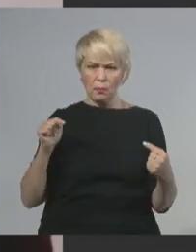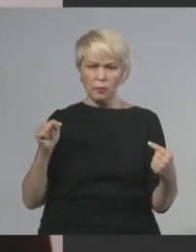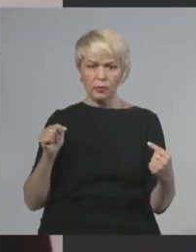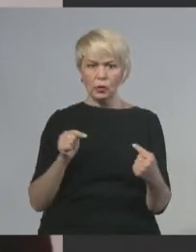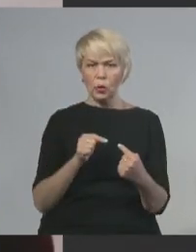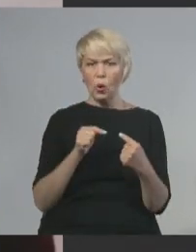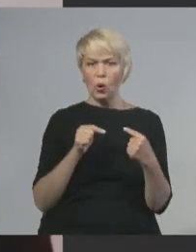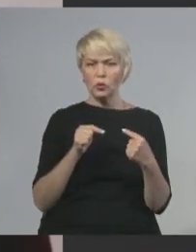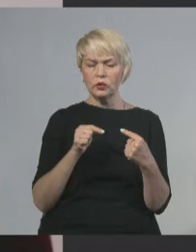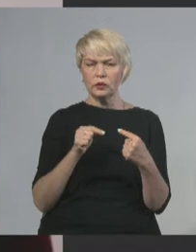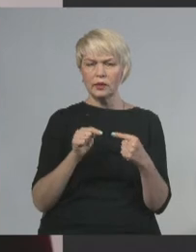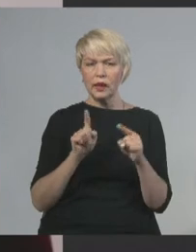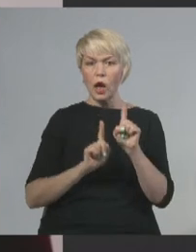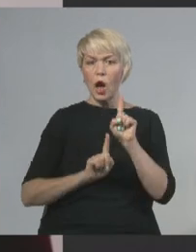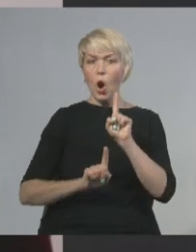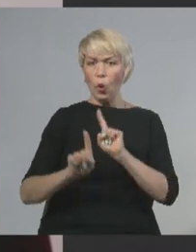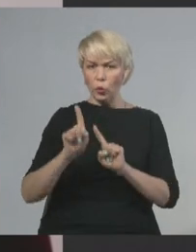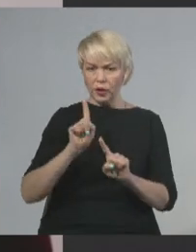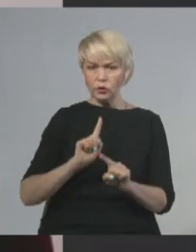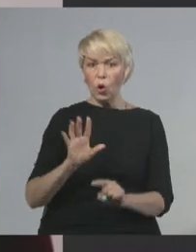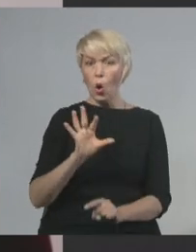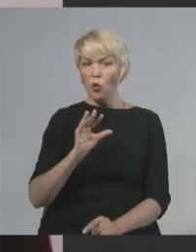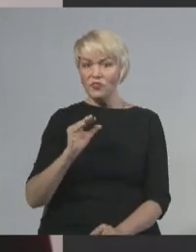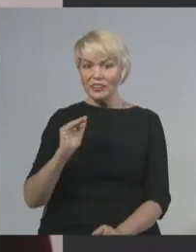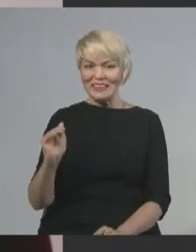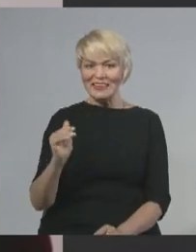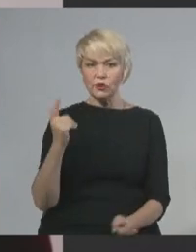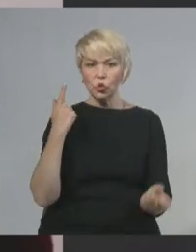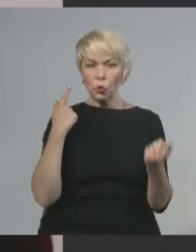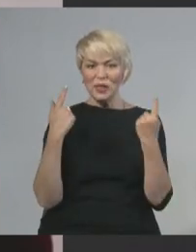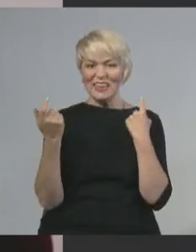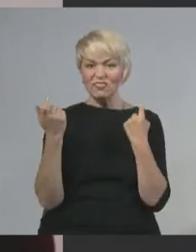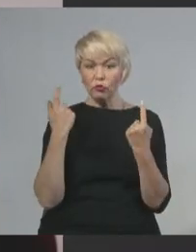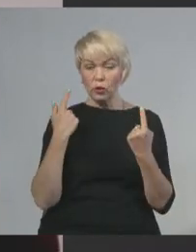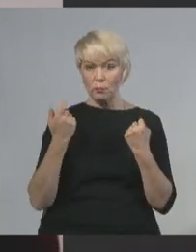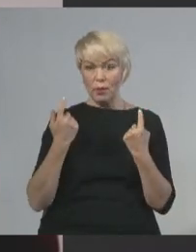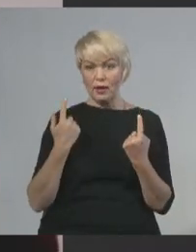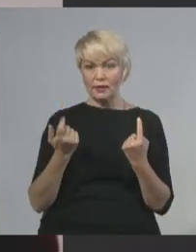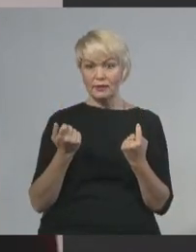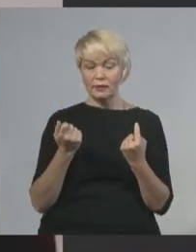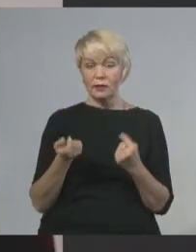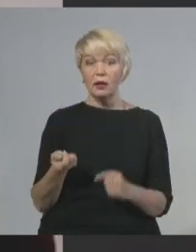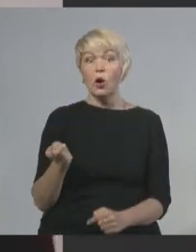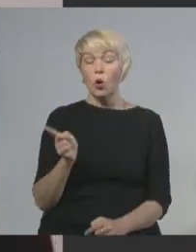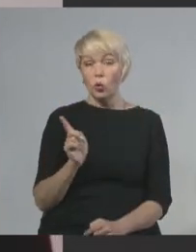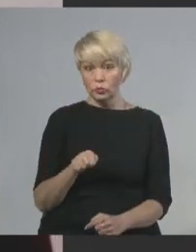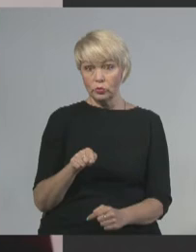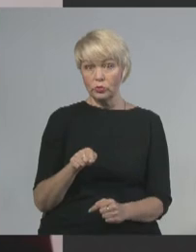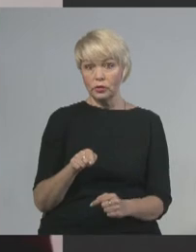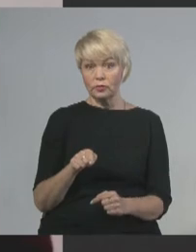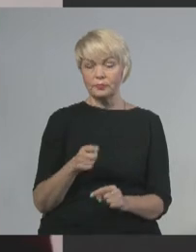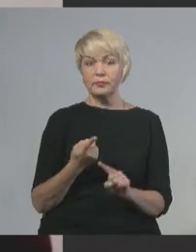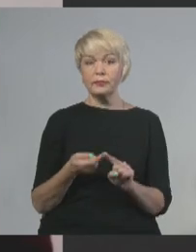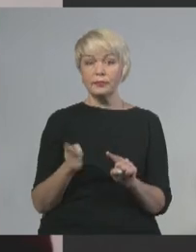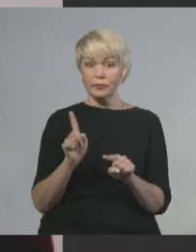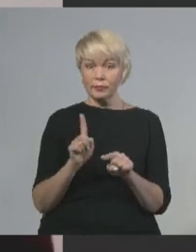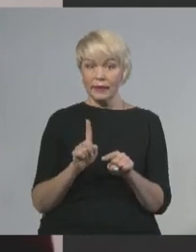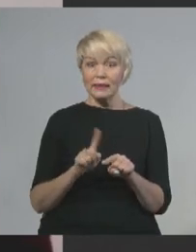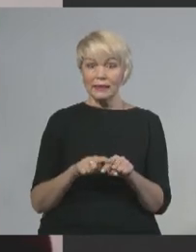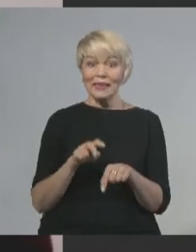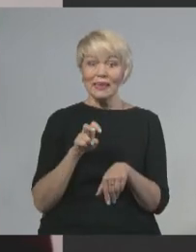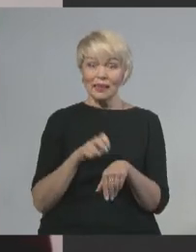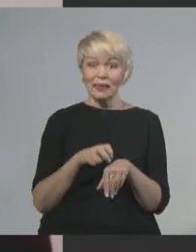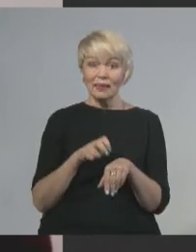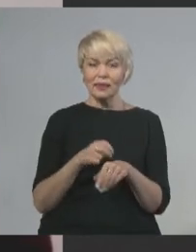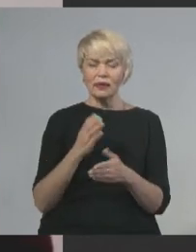government and press was were supposed to share so this guy was like our savior and the hero and it's some time